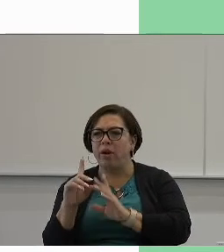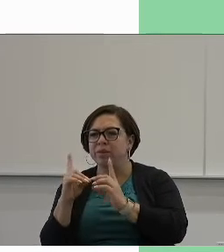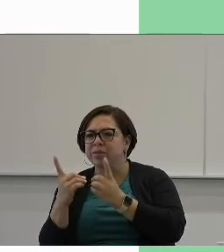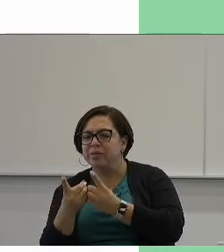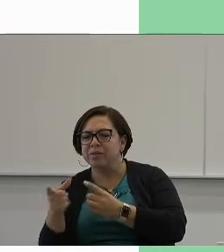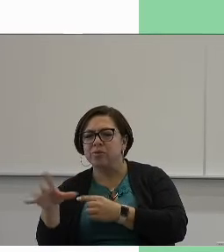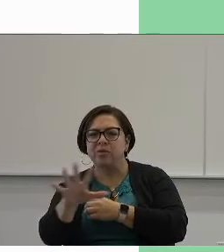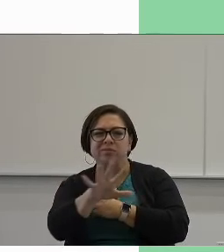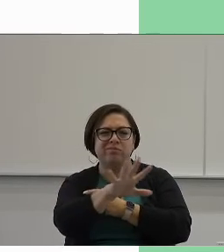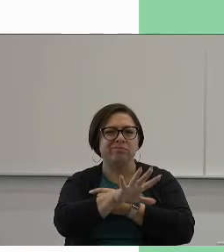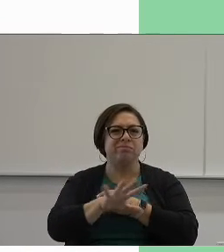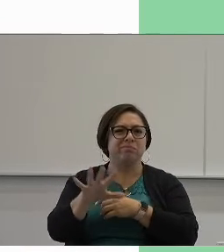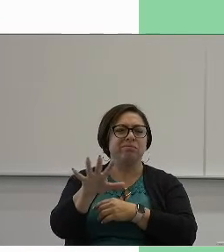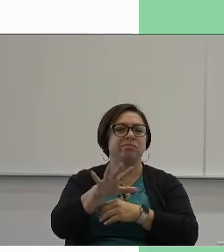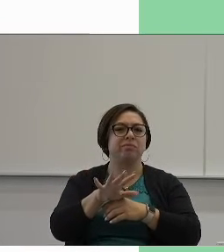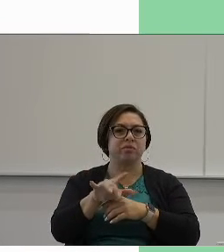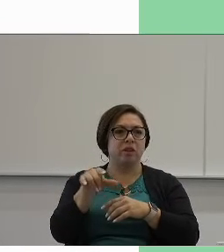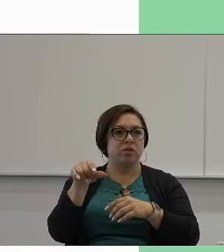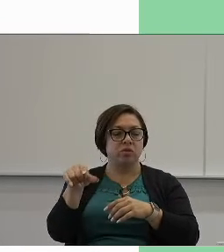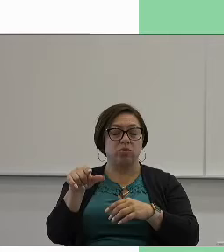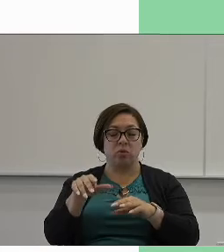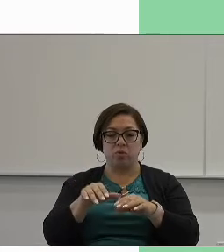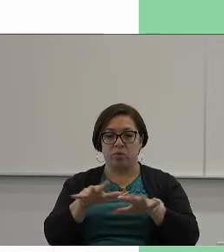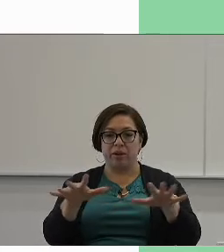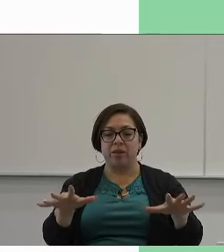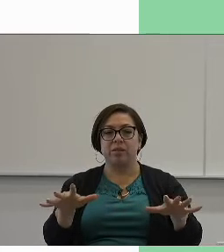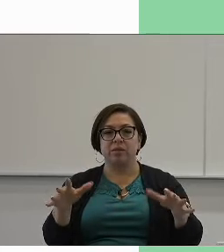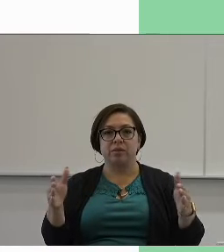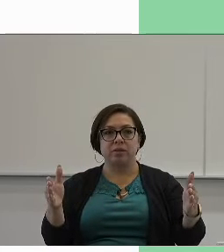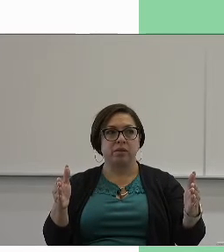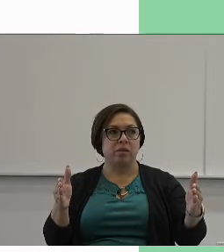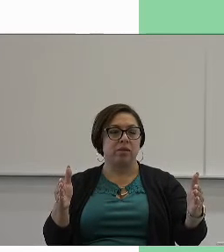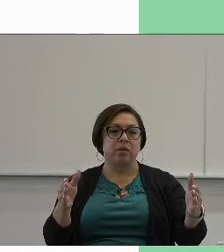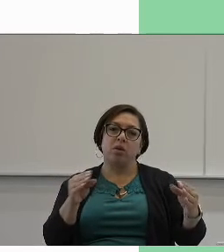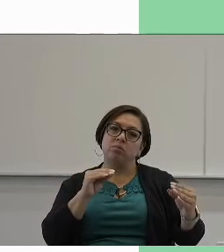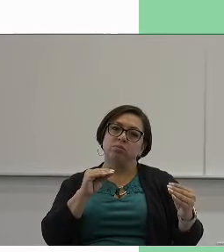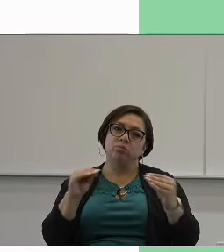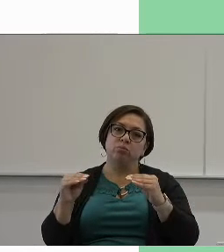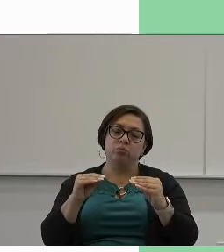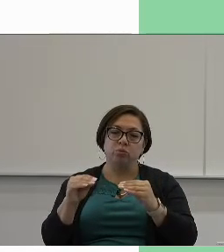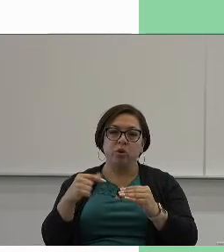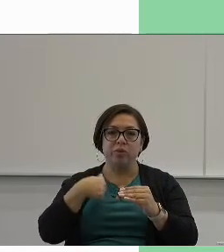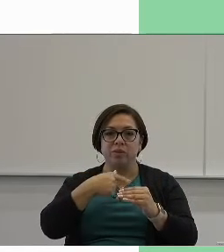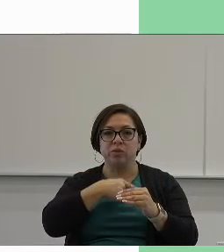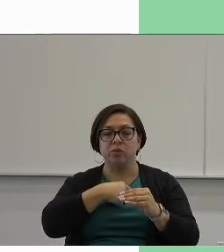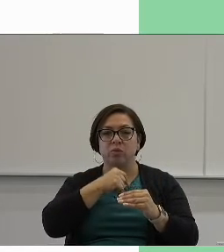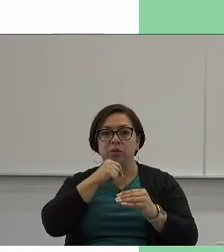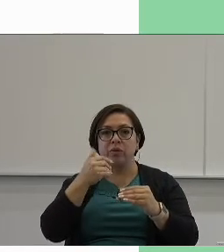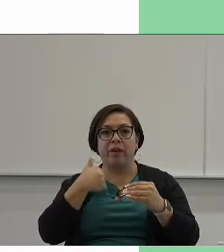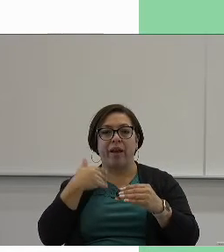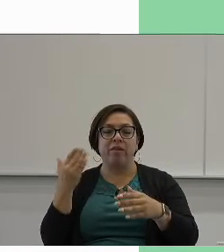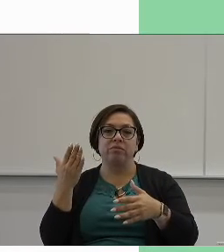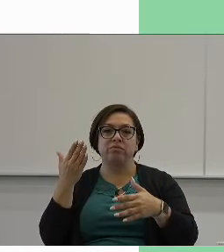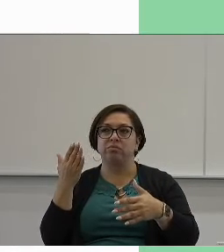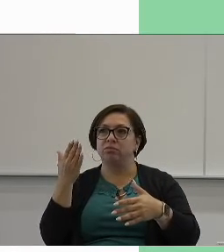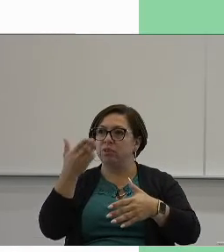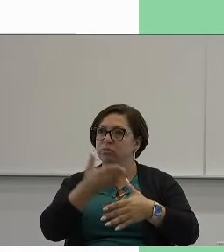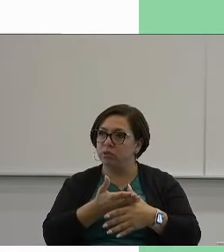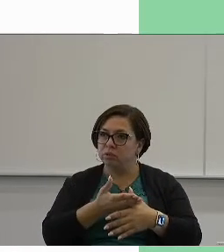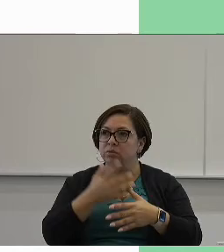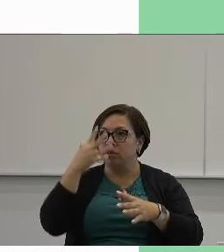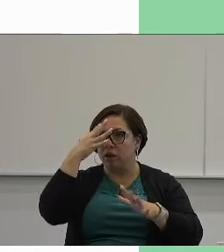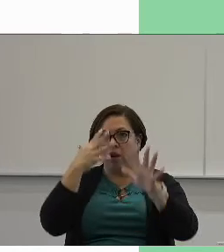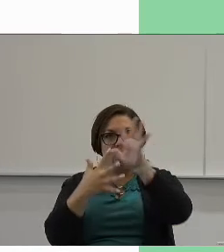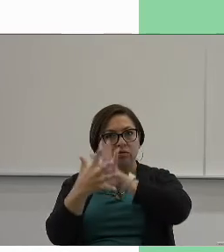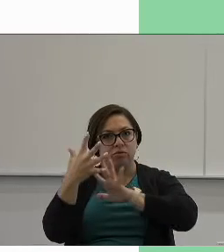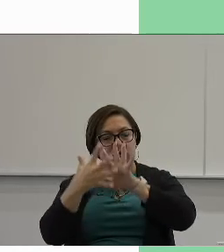so by basing the plan on those existing districts, again, reduces any disruption by redistricting, reduces any confusion, makes voting